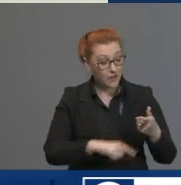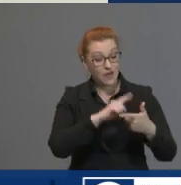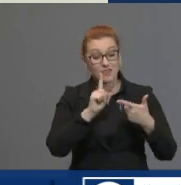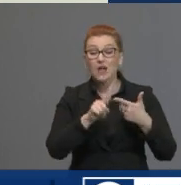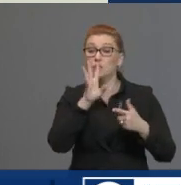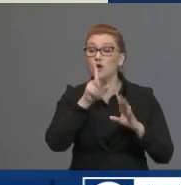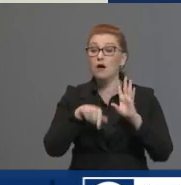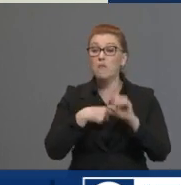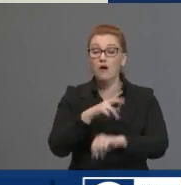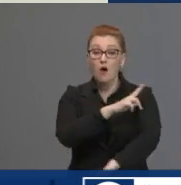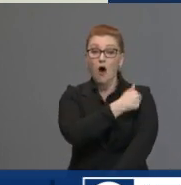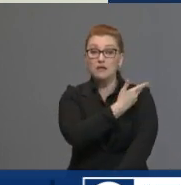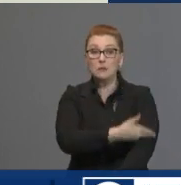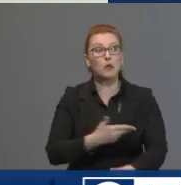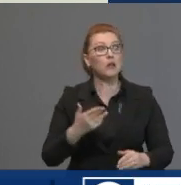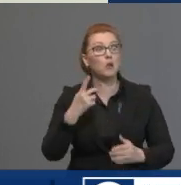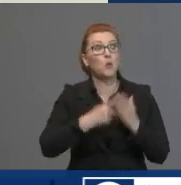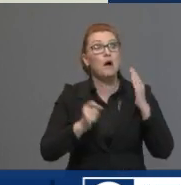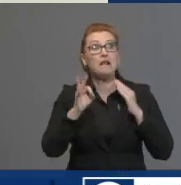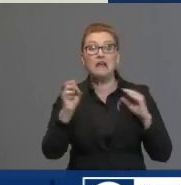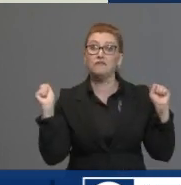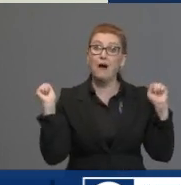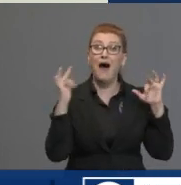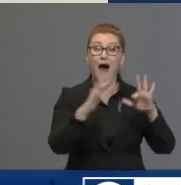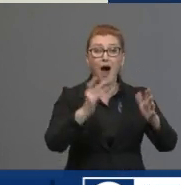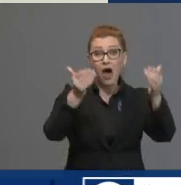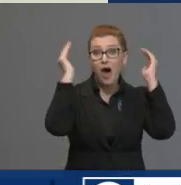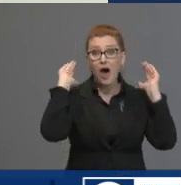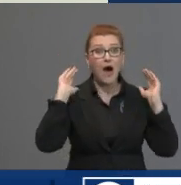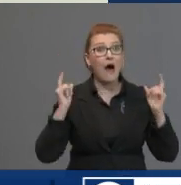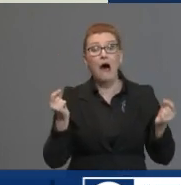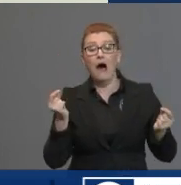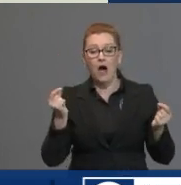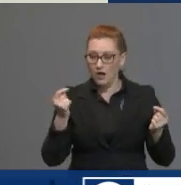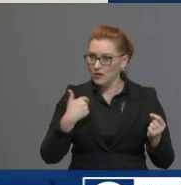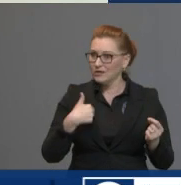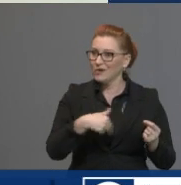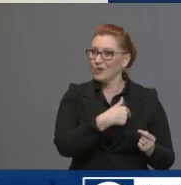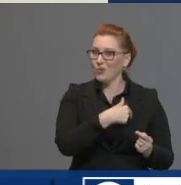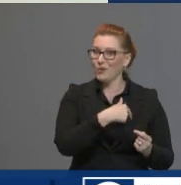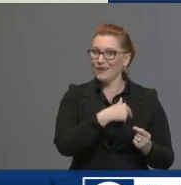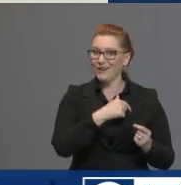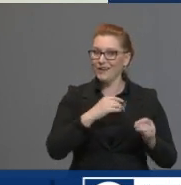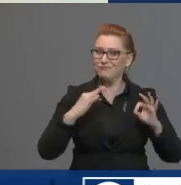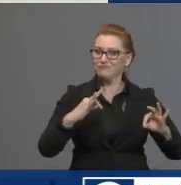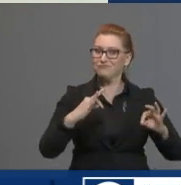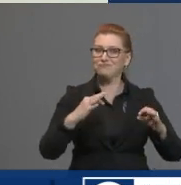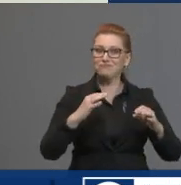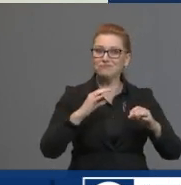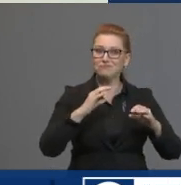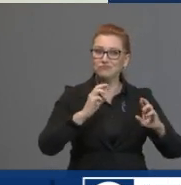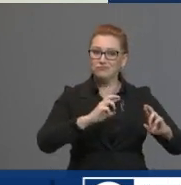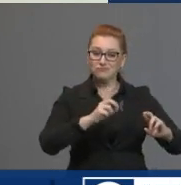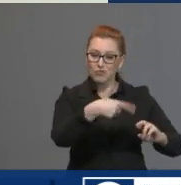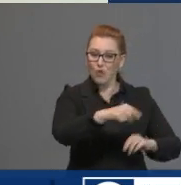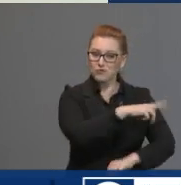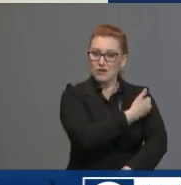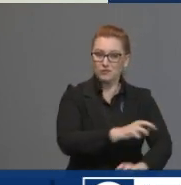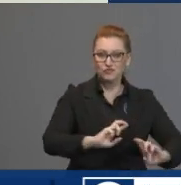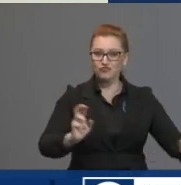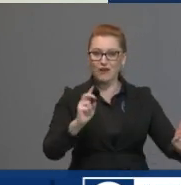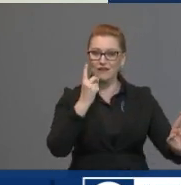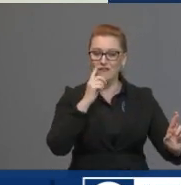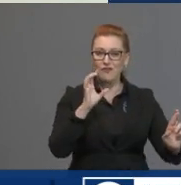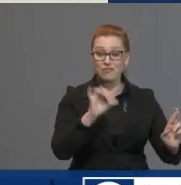capacity not only in our existing hospitals, but field hospitals if necessary. And today it doesn't look like